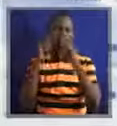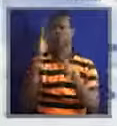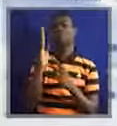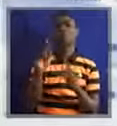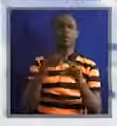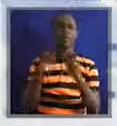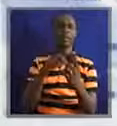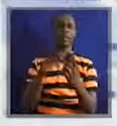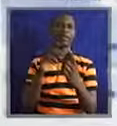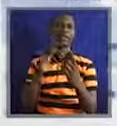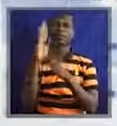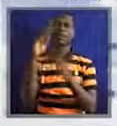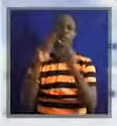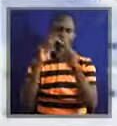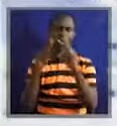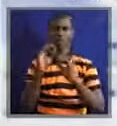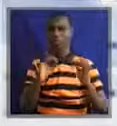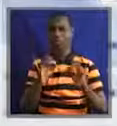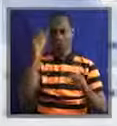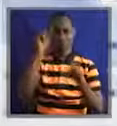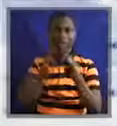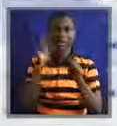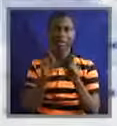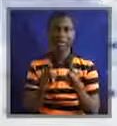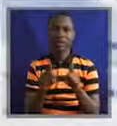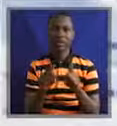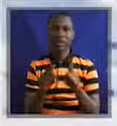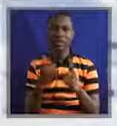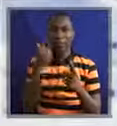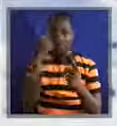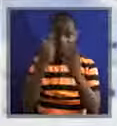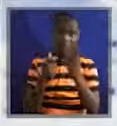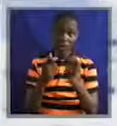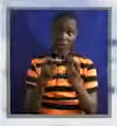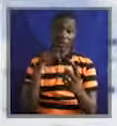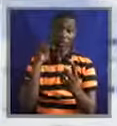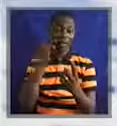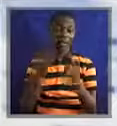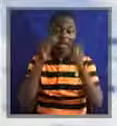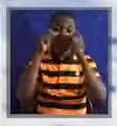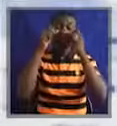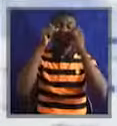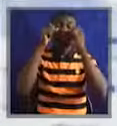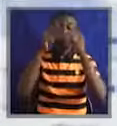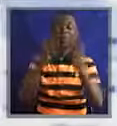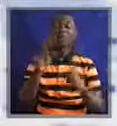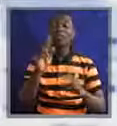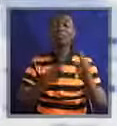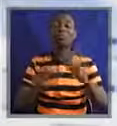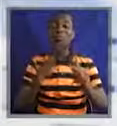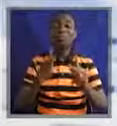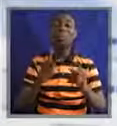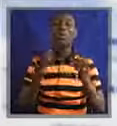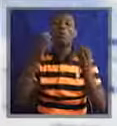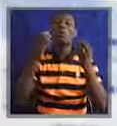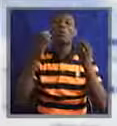be a miniature for, I would tell me. Because he had astonished them with his sorceries for a